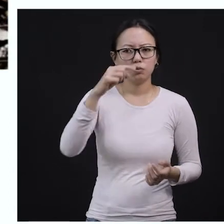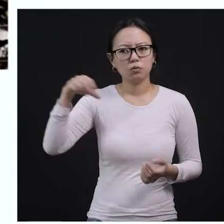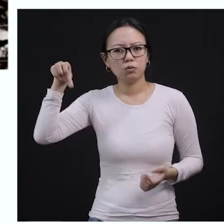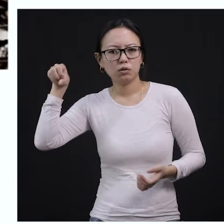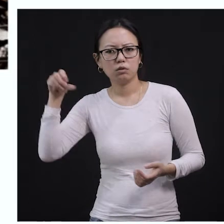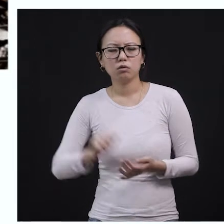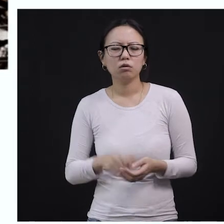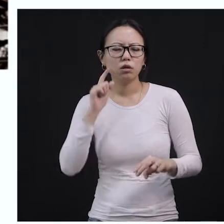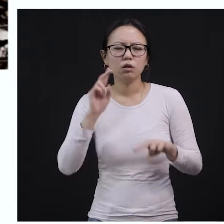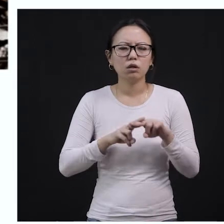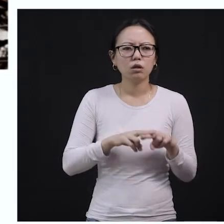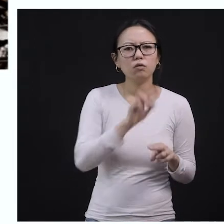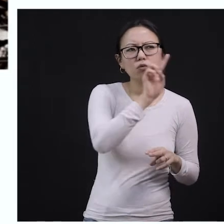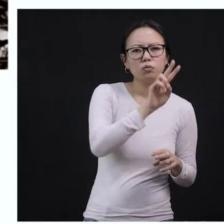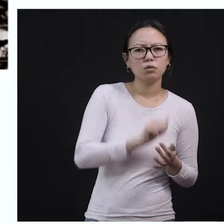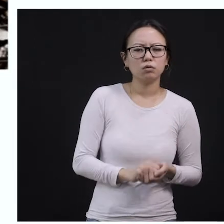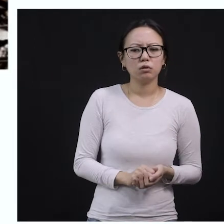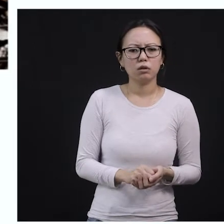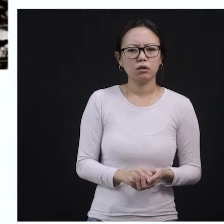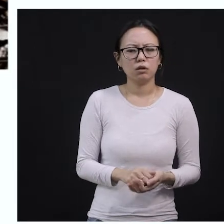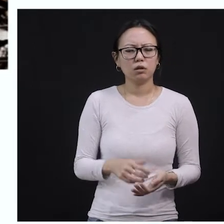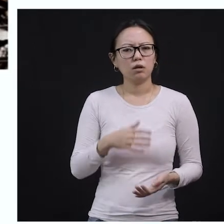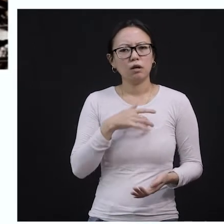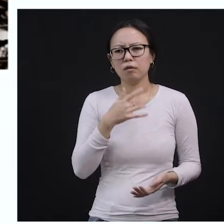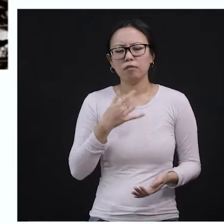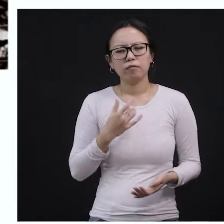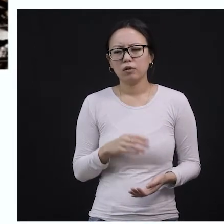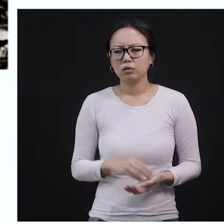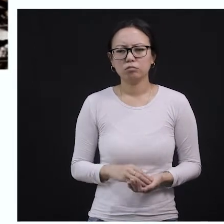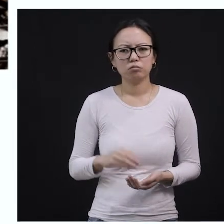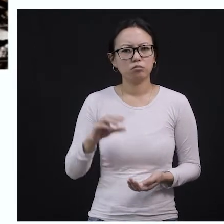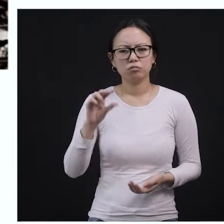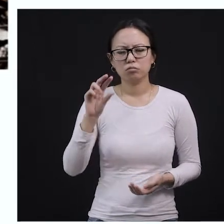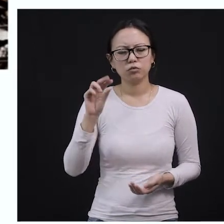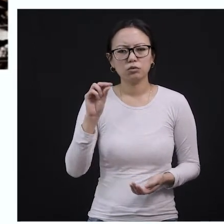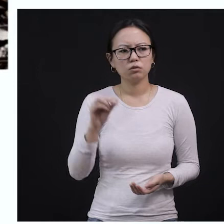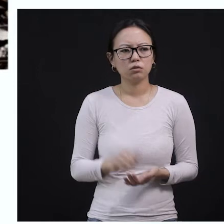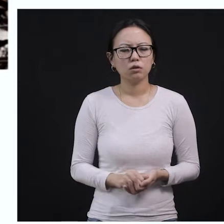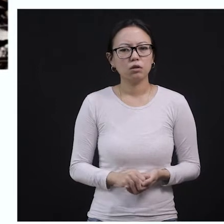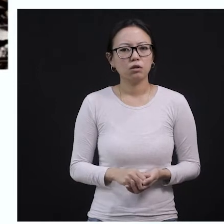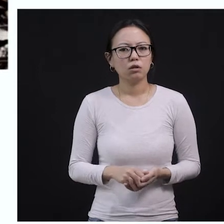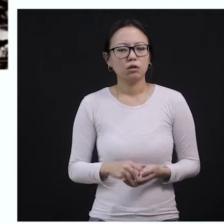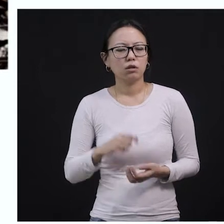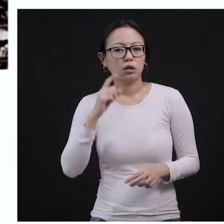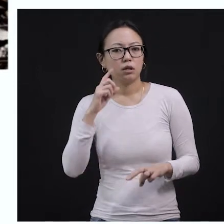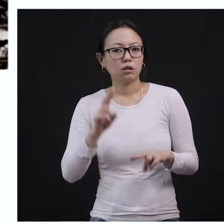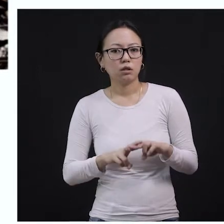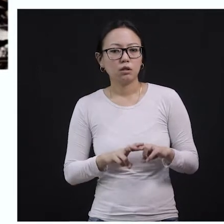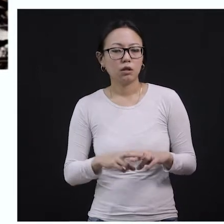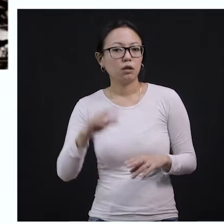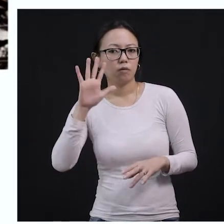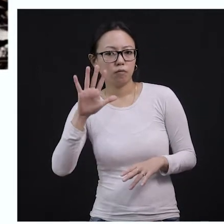not feel much, but whenever it's 3 or 4, we feel it. Whenever the Richter scale reaches up